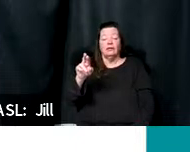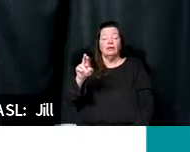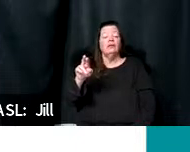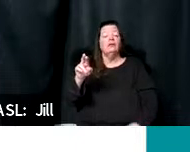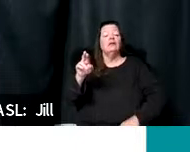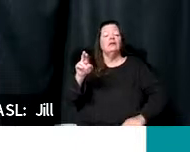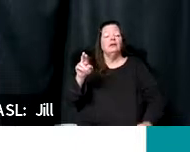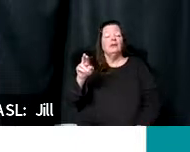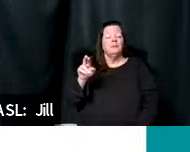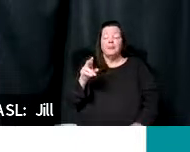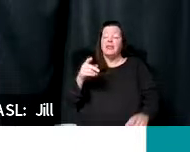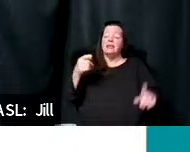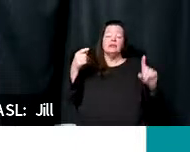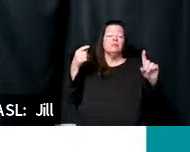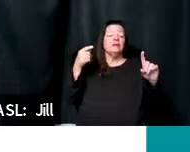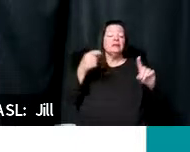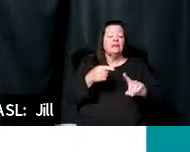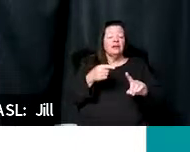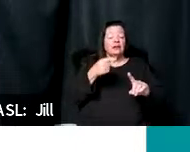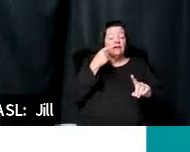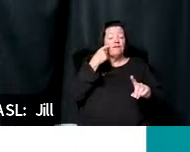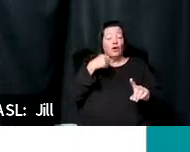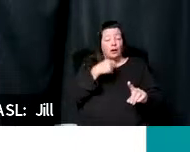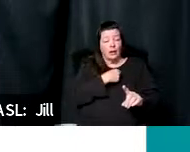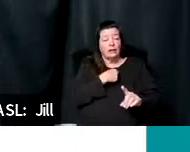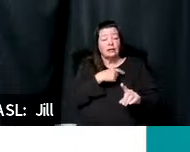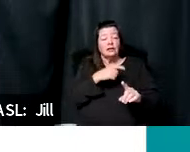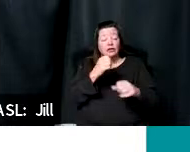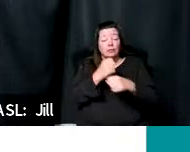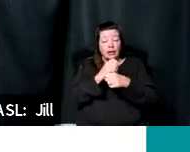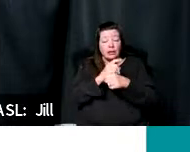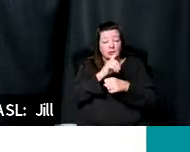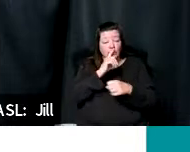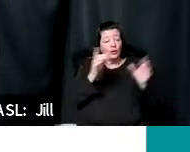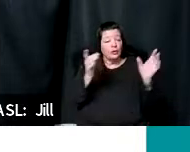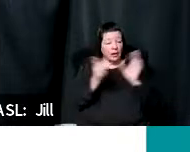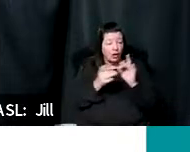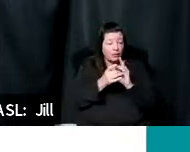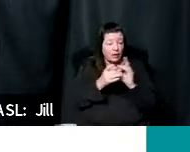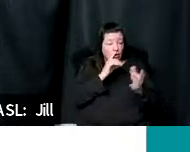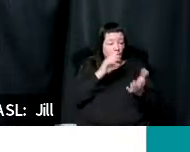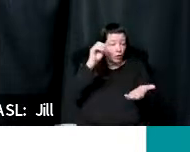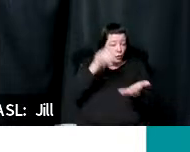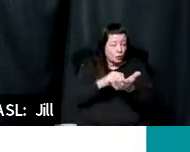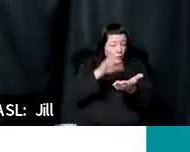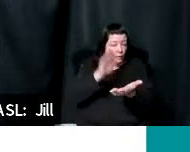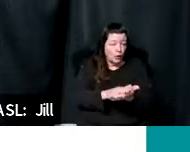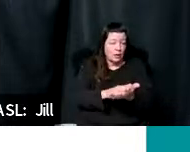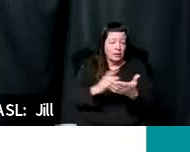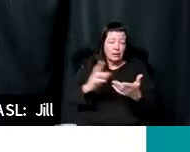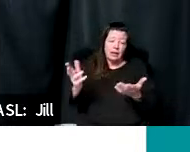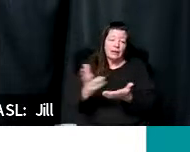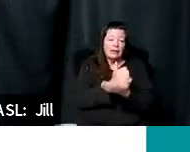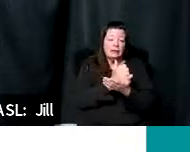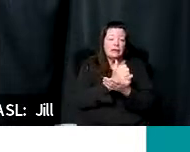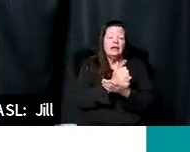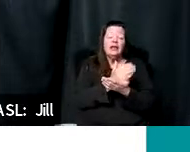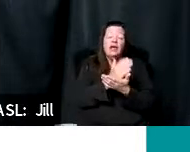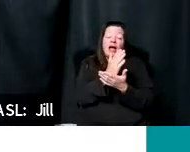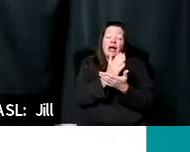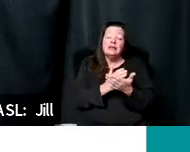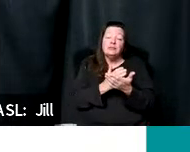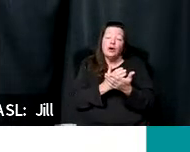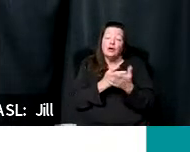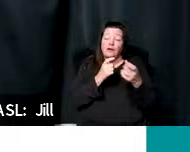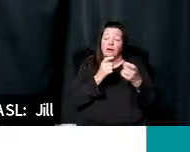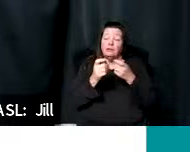And specifically, in order to make sure that comments are recorded and captured as part of our administrative record, something that